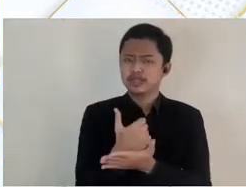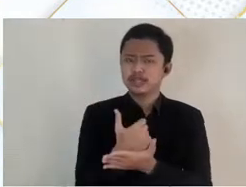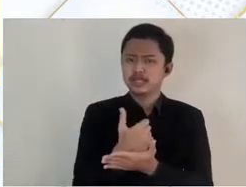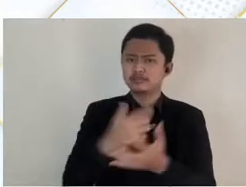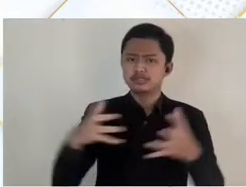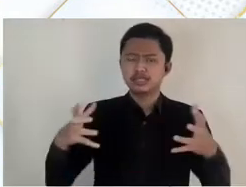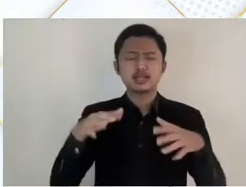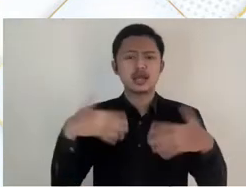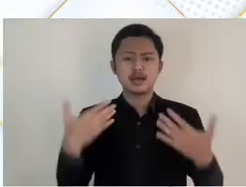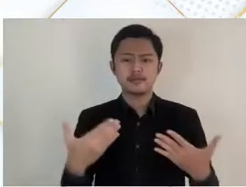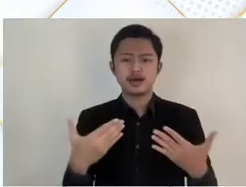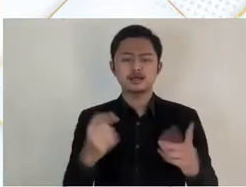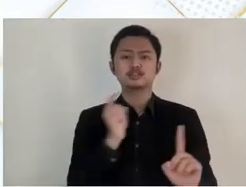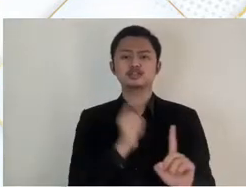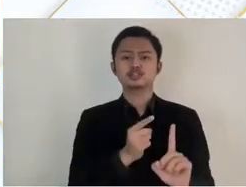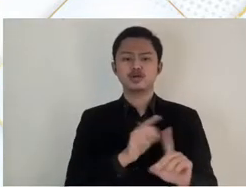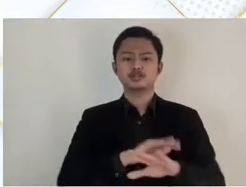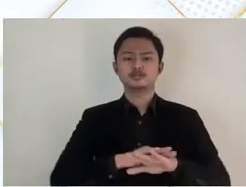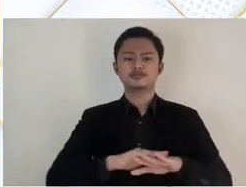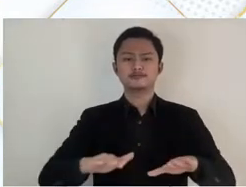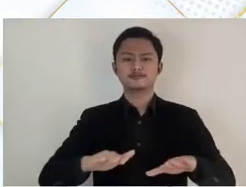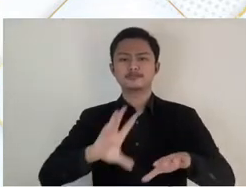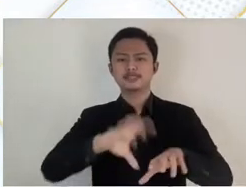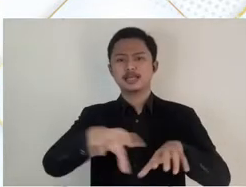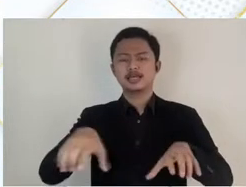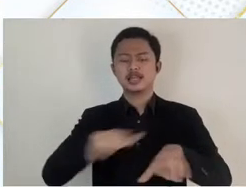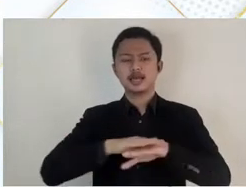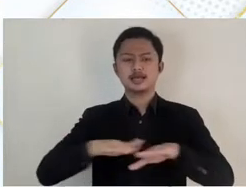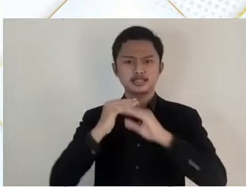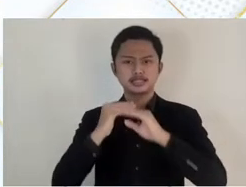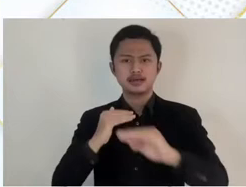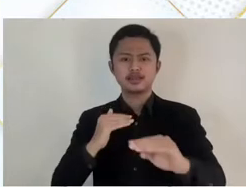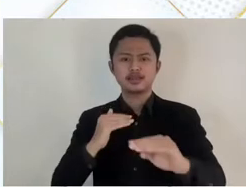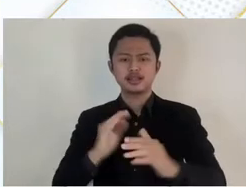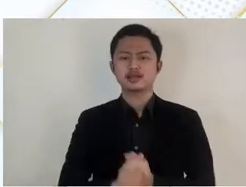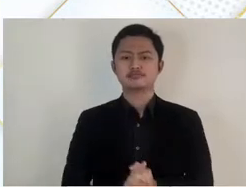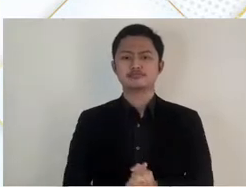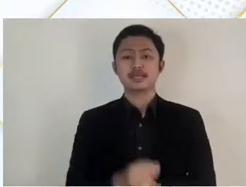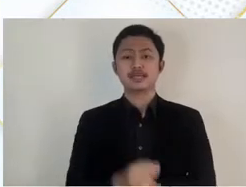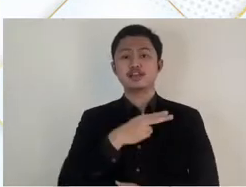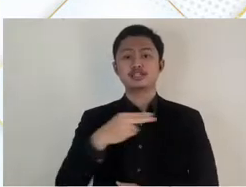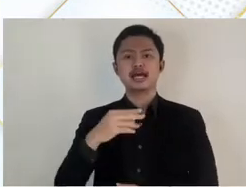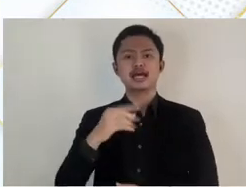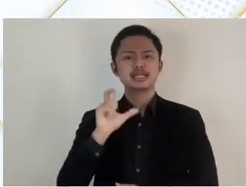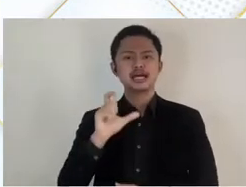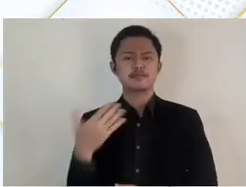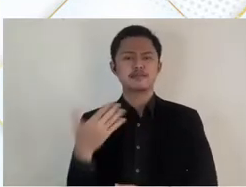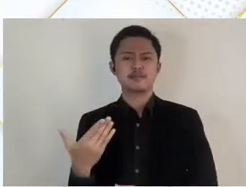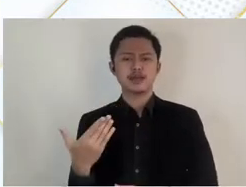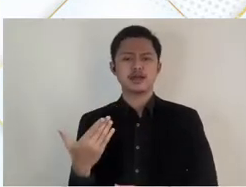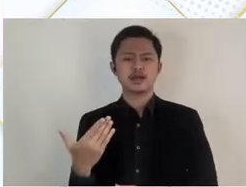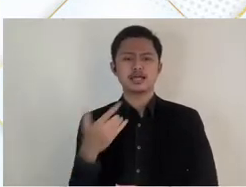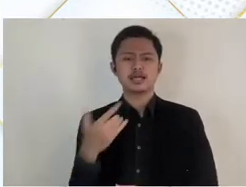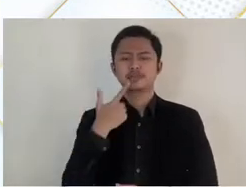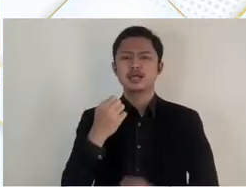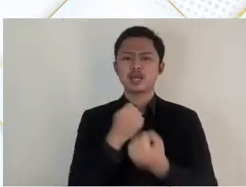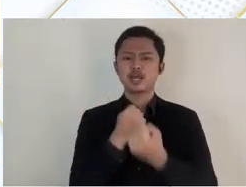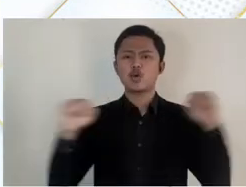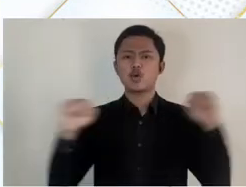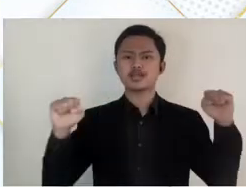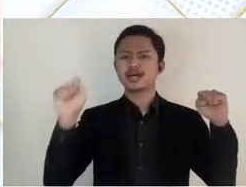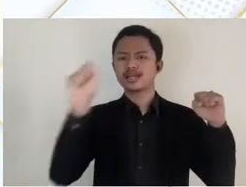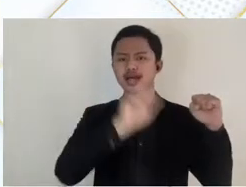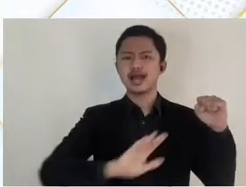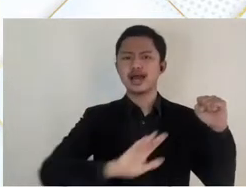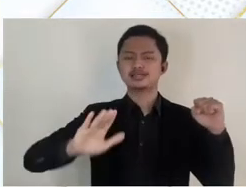in sustaining a secure and stable region? And how Indonesia utilize its South Asia regional power to stabilize Pacific